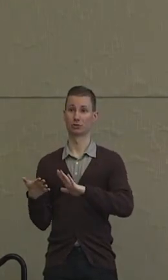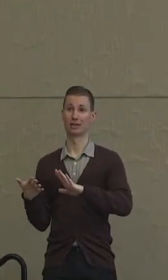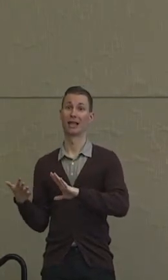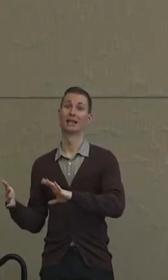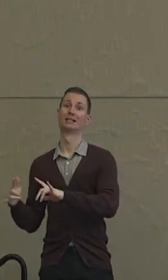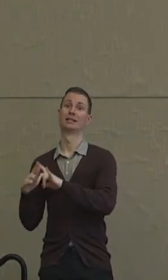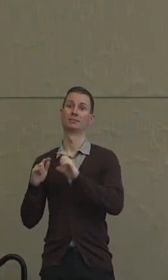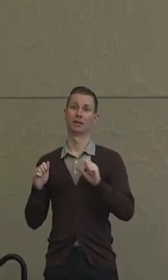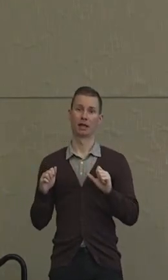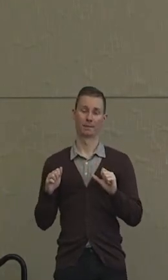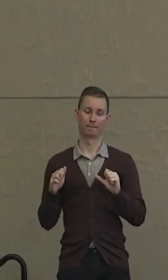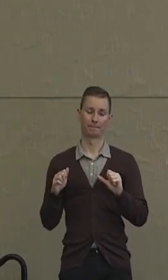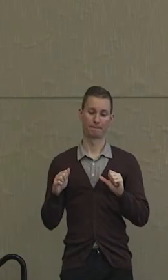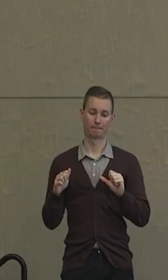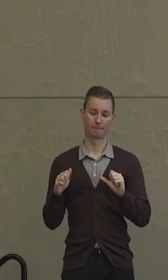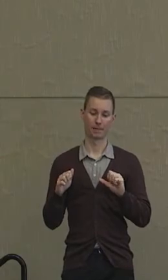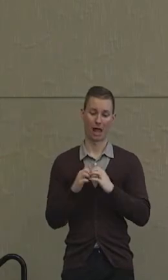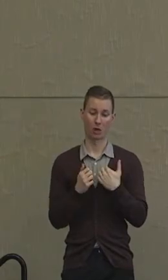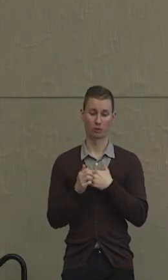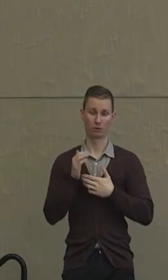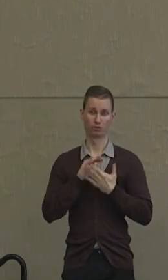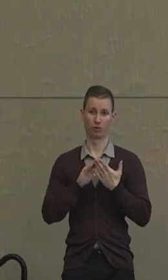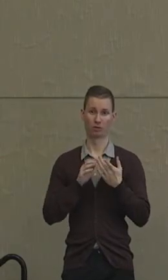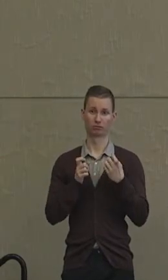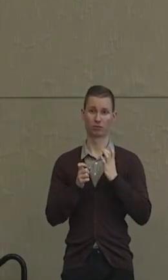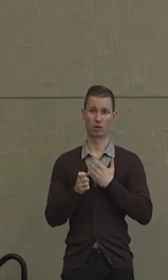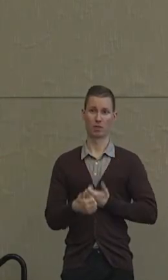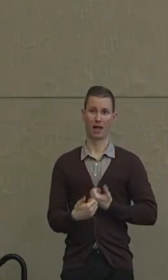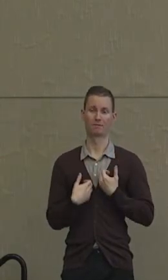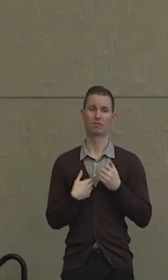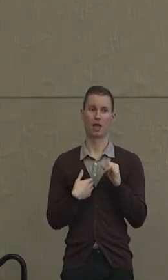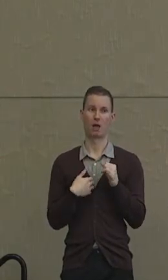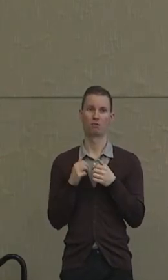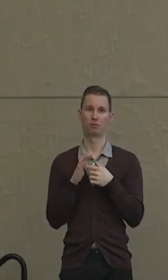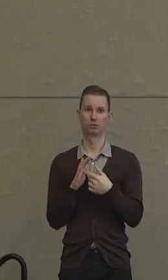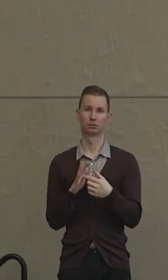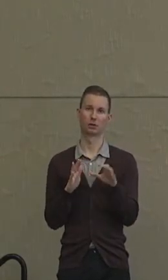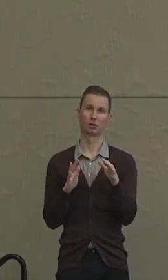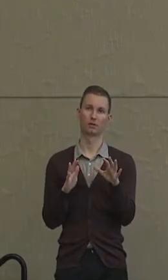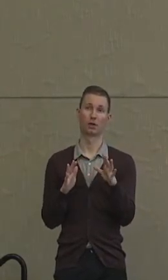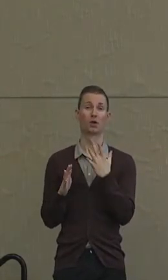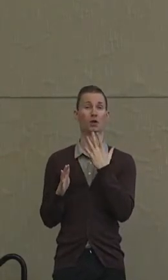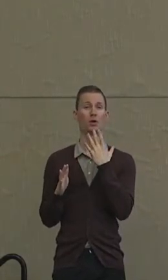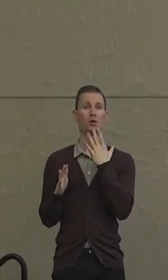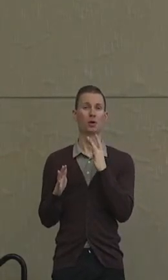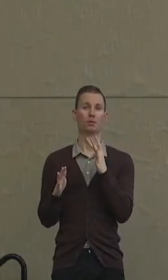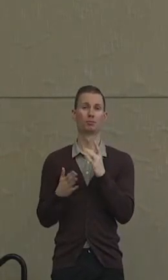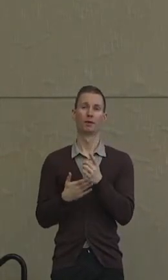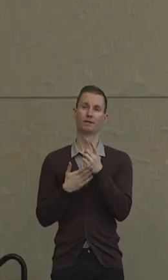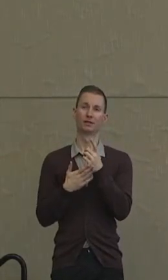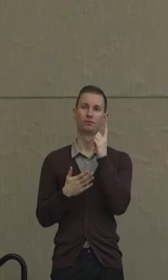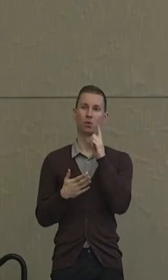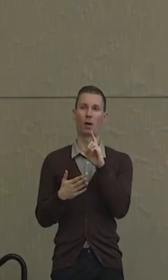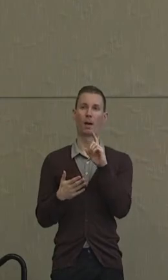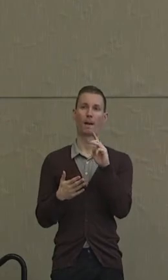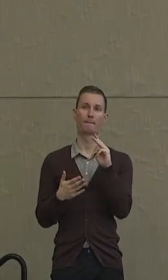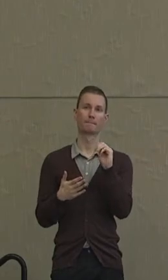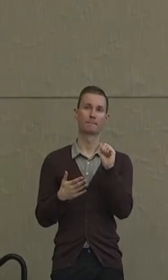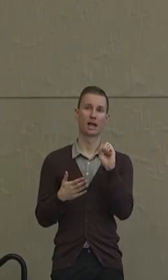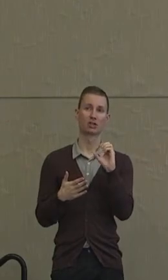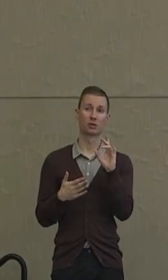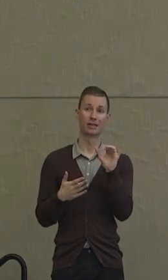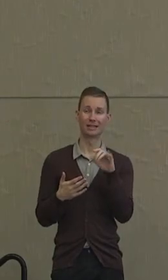as the business of our lives, really represents a kind of privileging of masculinity,